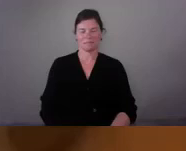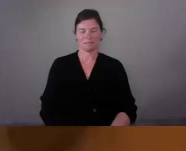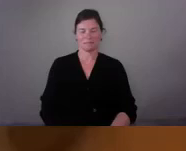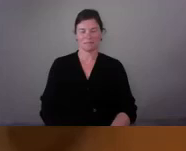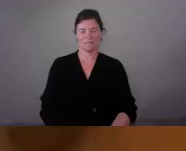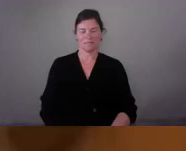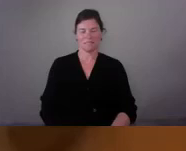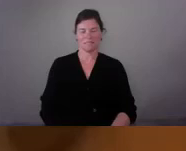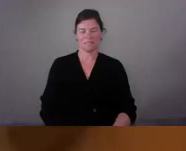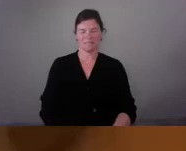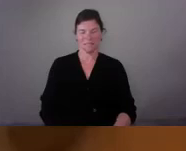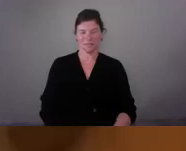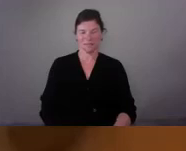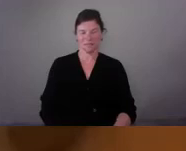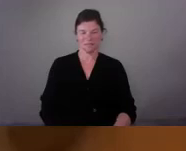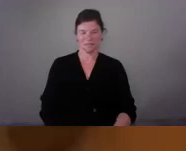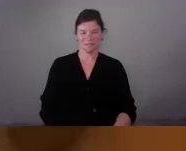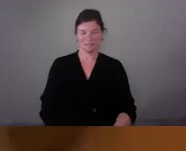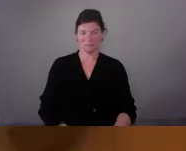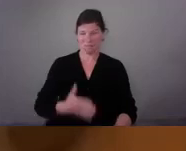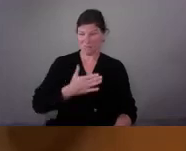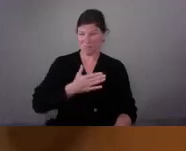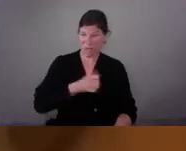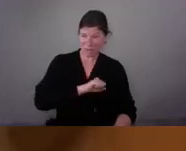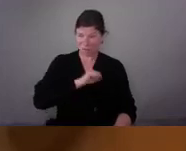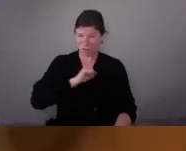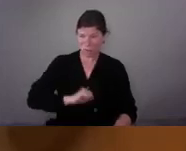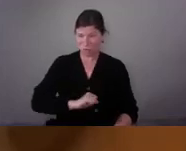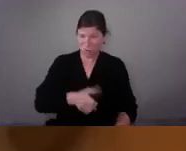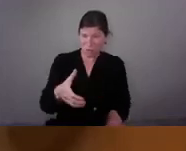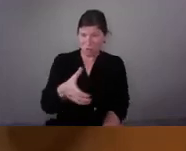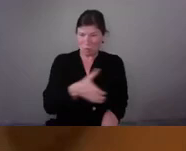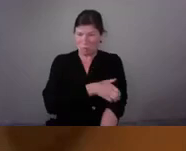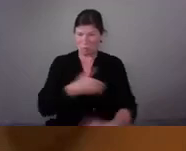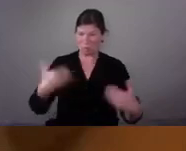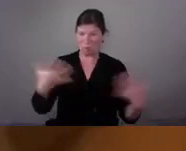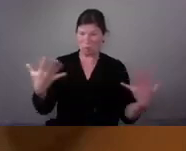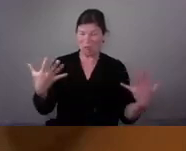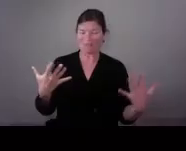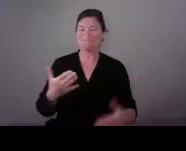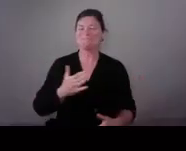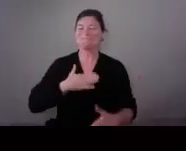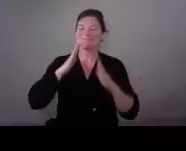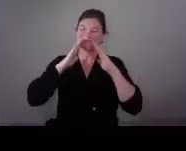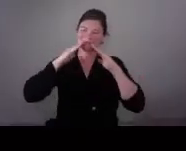Yeah, my smile.